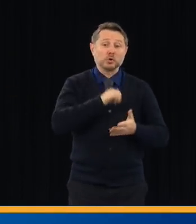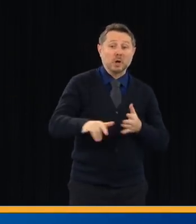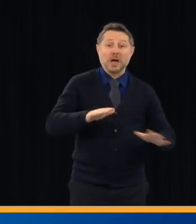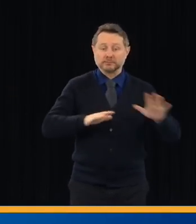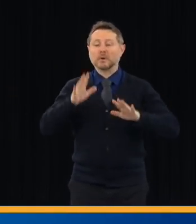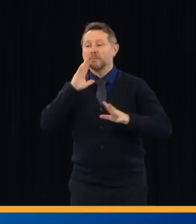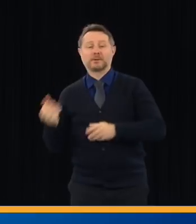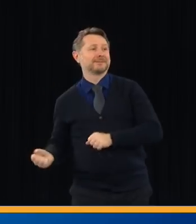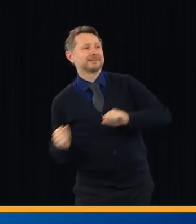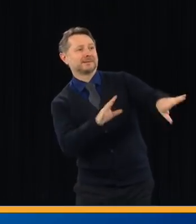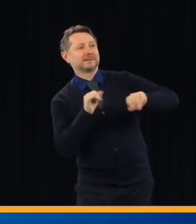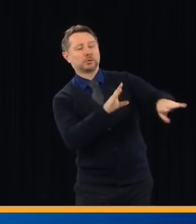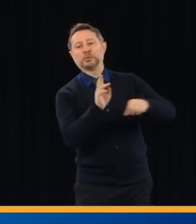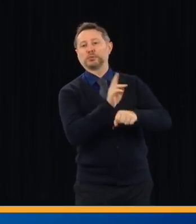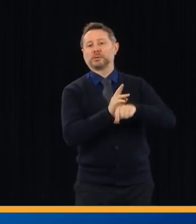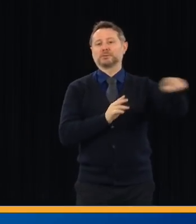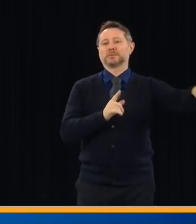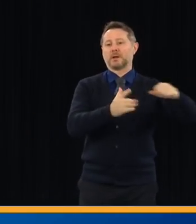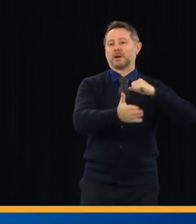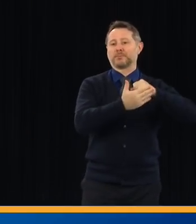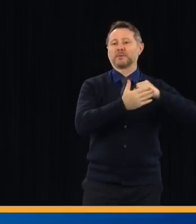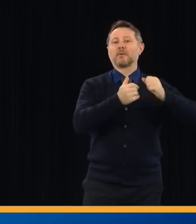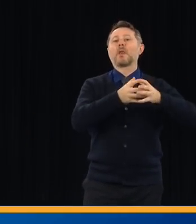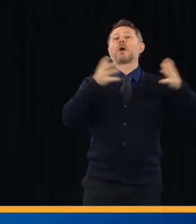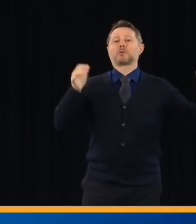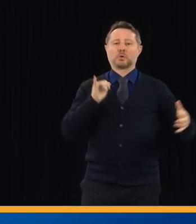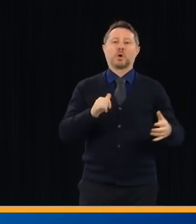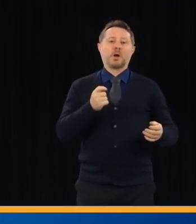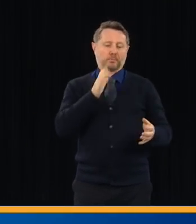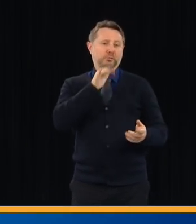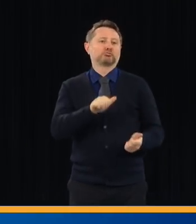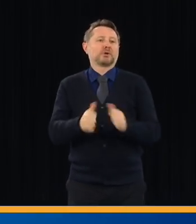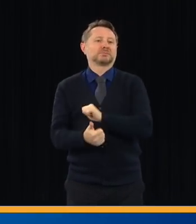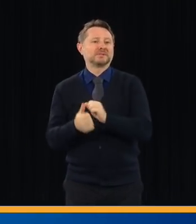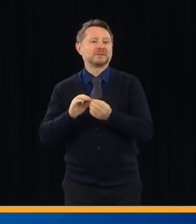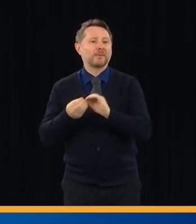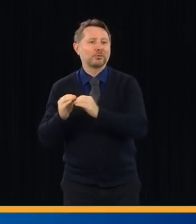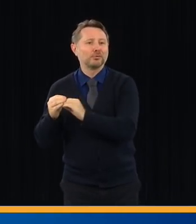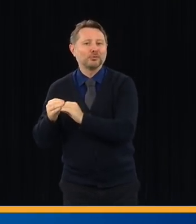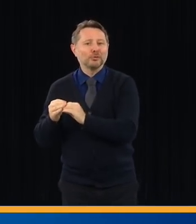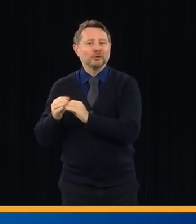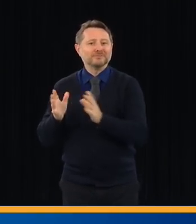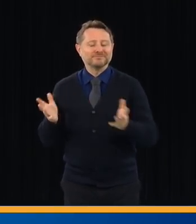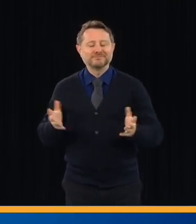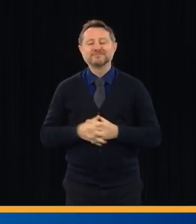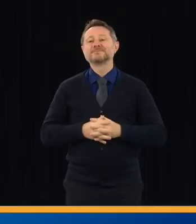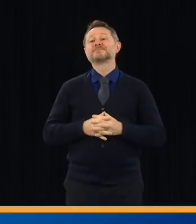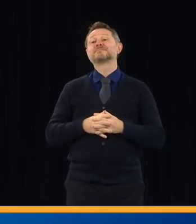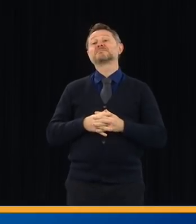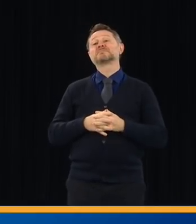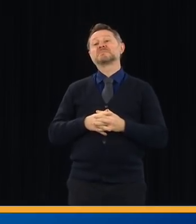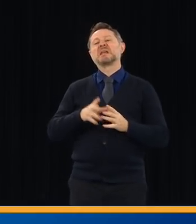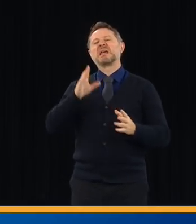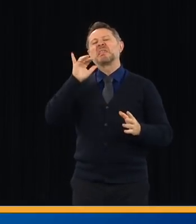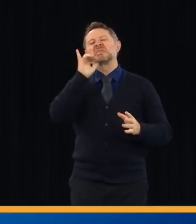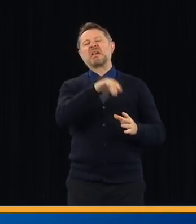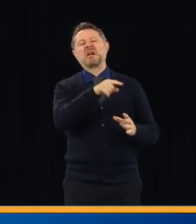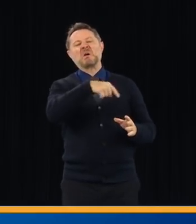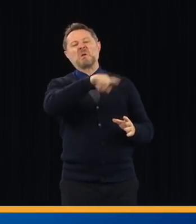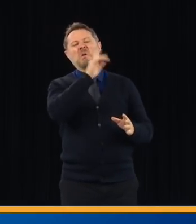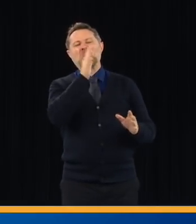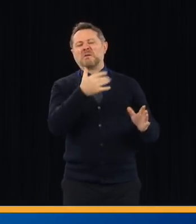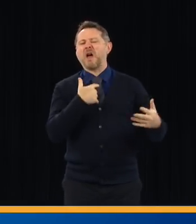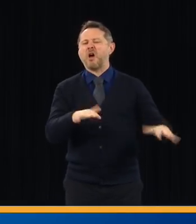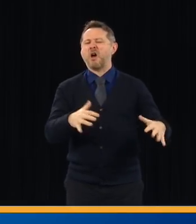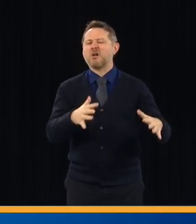It's a significant number of beds, and that facility now has to make that transition quickly, and that's what